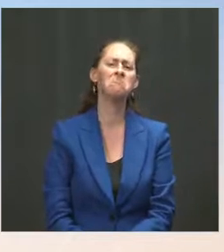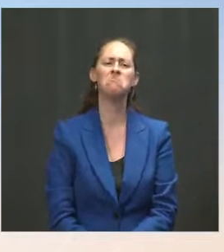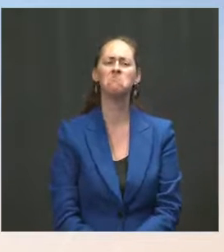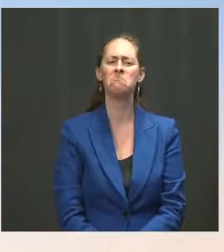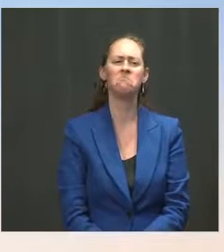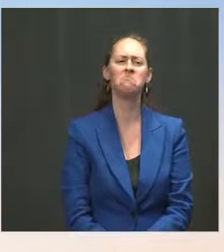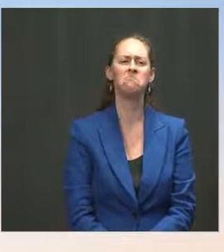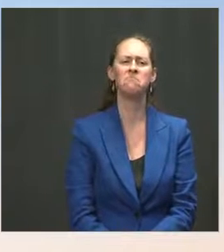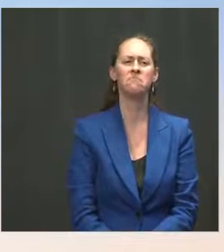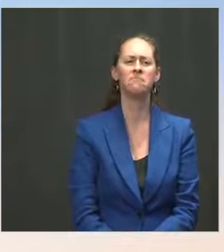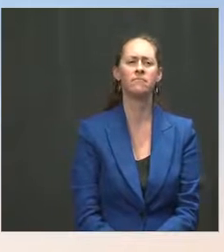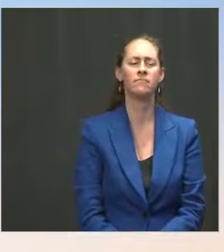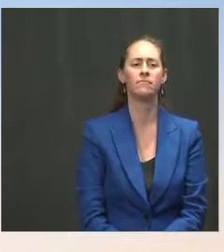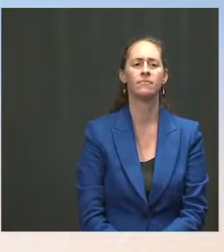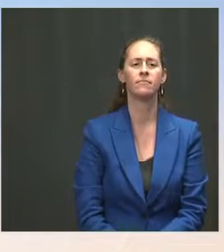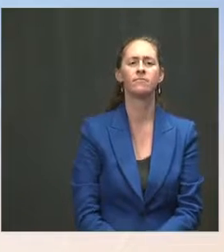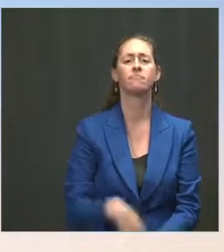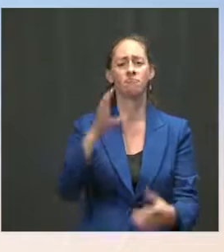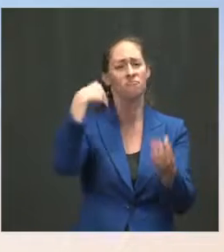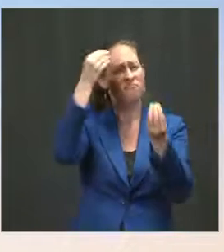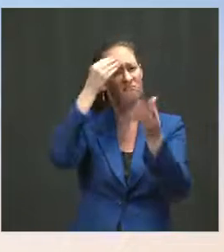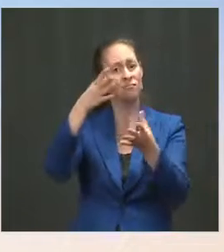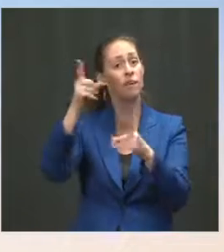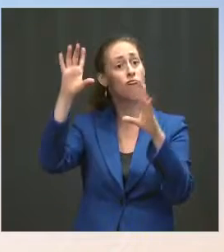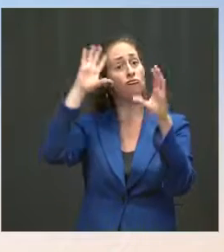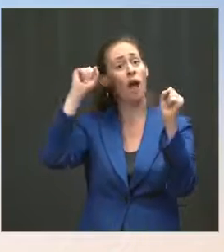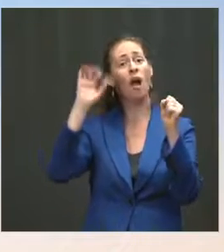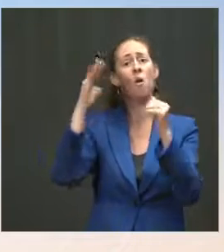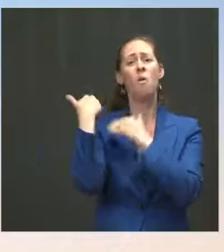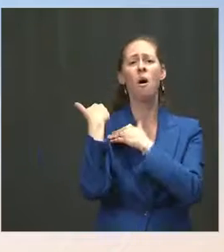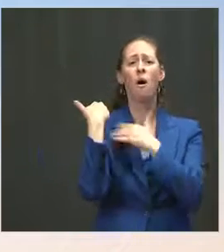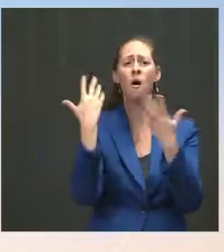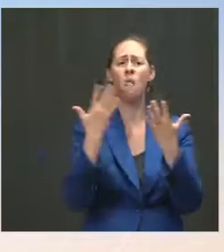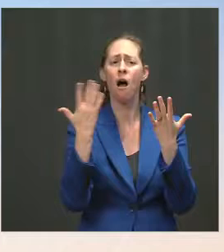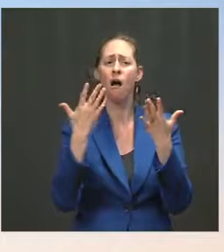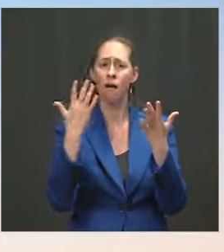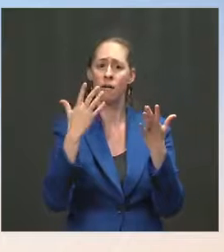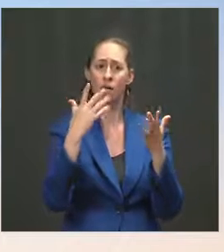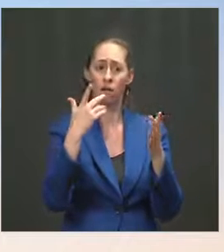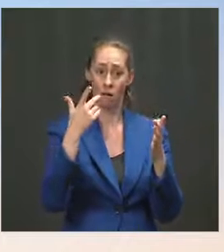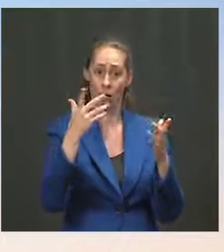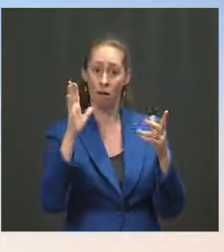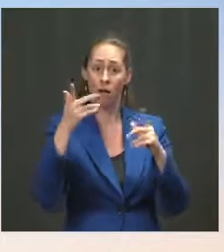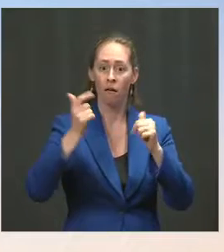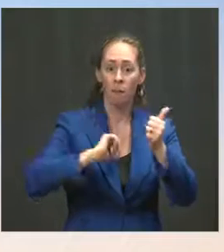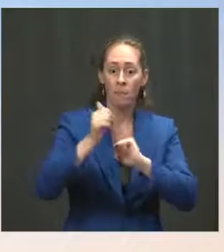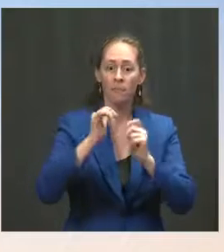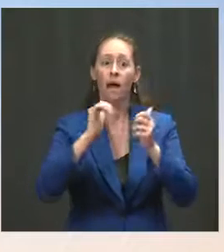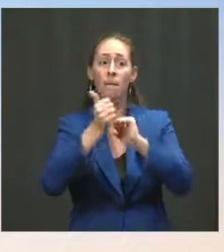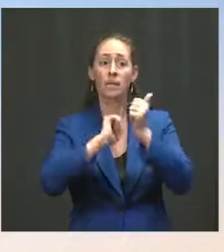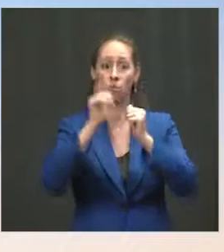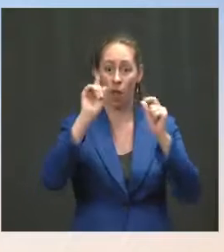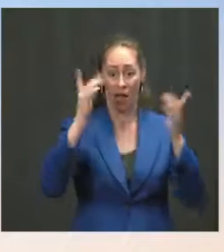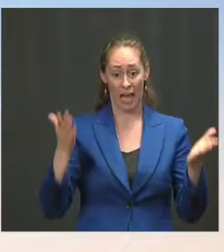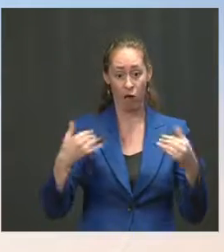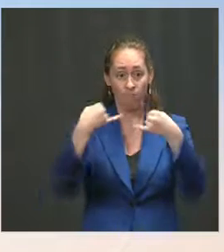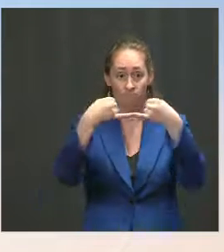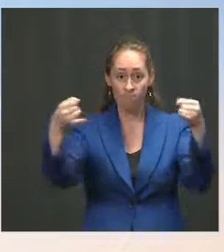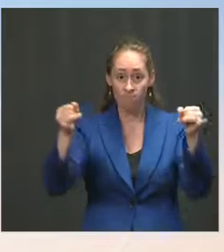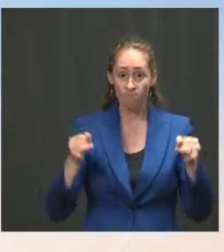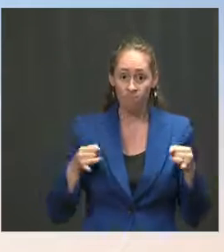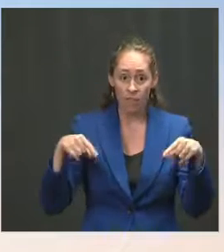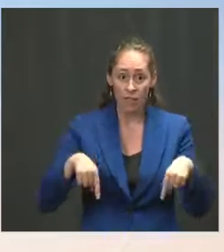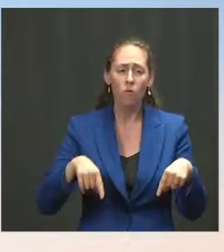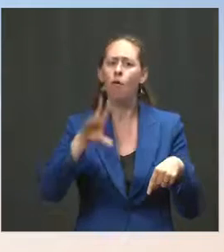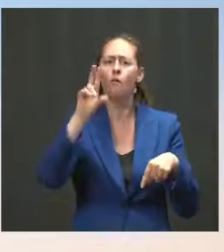role in addressing competition doesn't stop at the border's edge. And while we encouraged OPEC, as you know, I know you covered